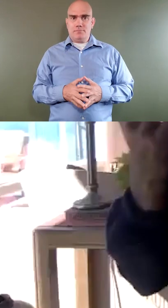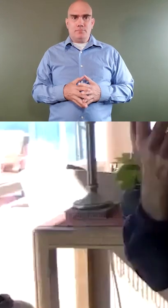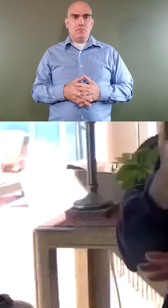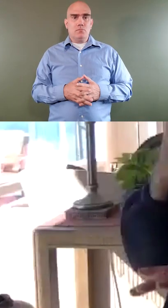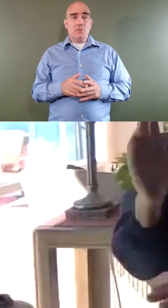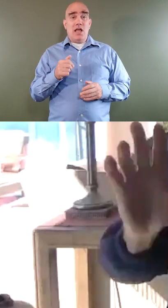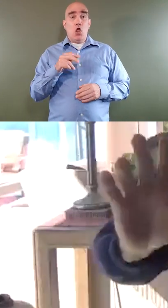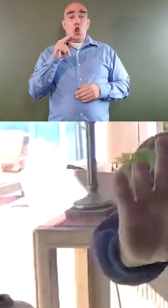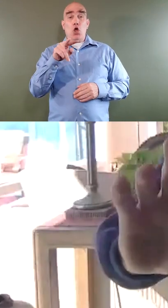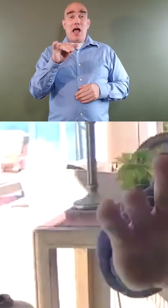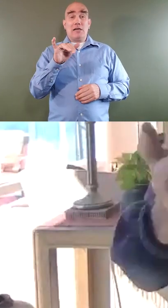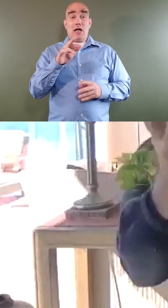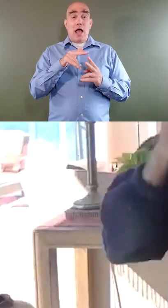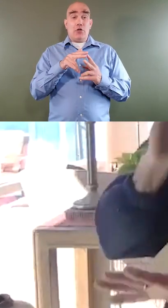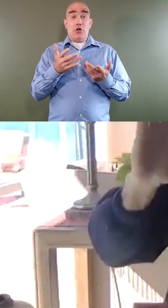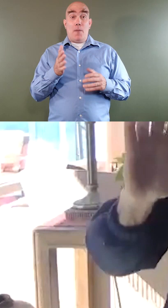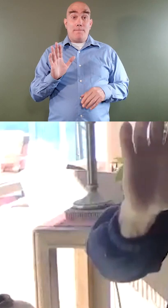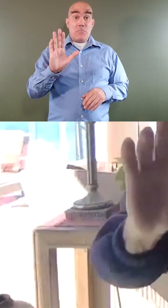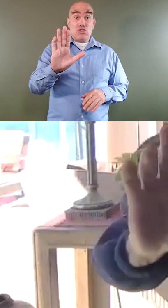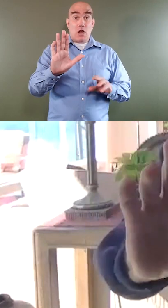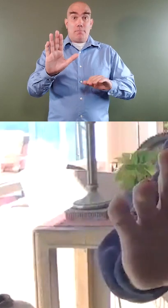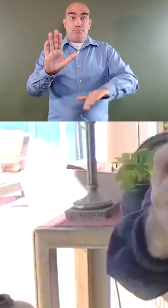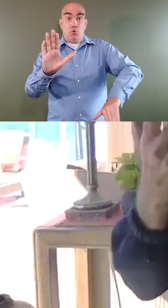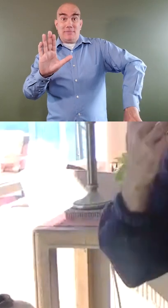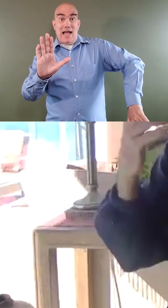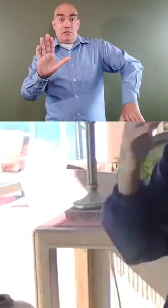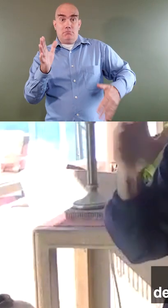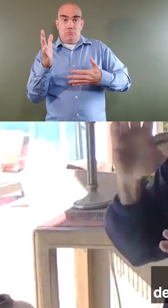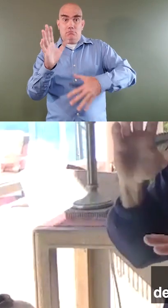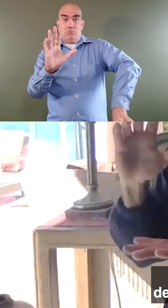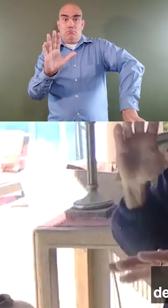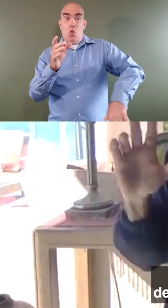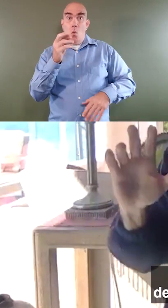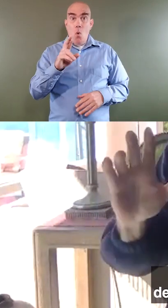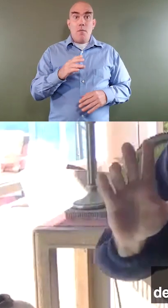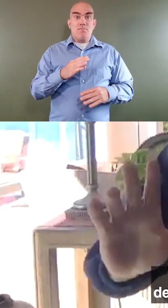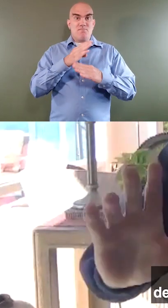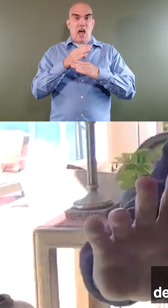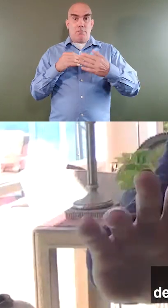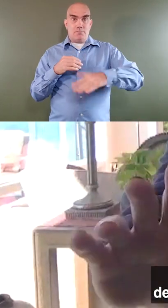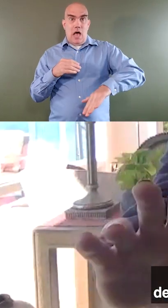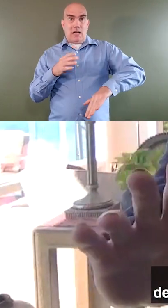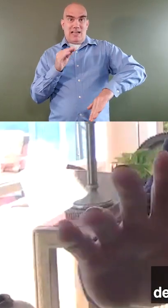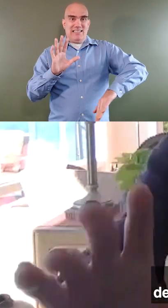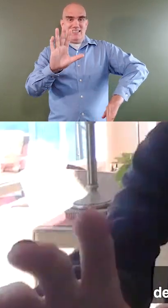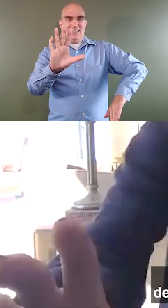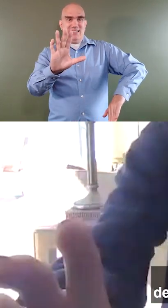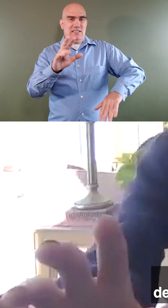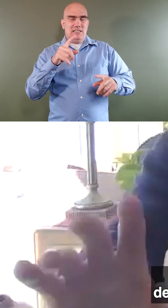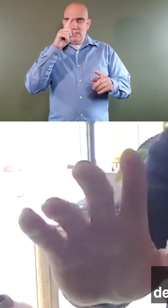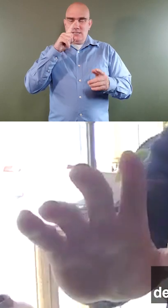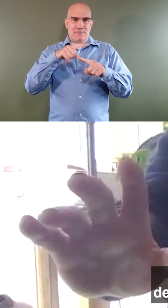you can look at it as either pushing or and pulling back, or blocking and striking, depending